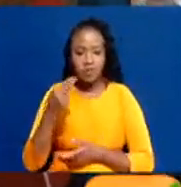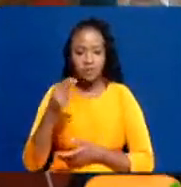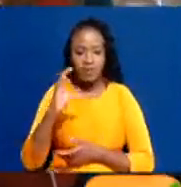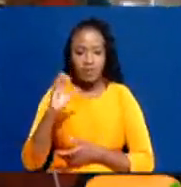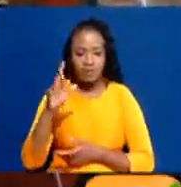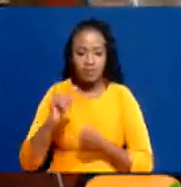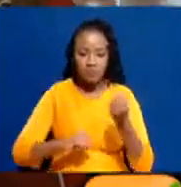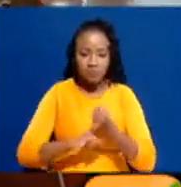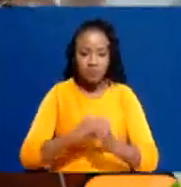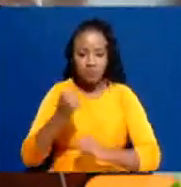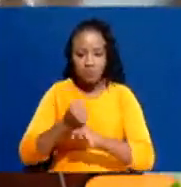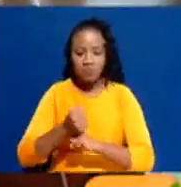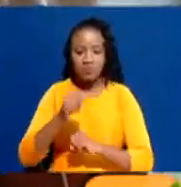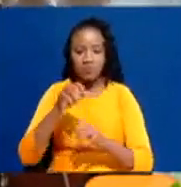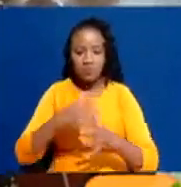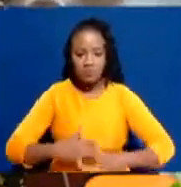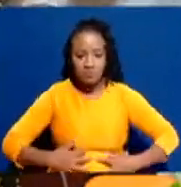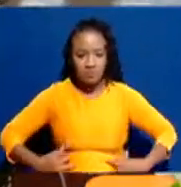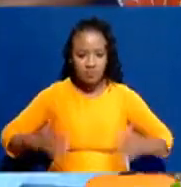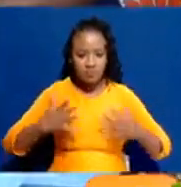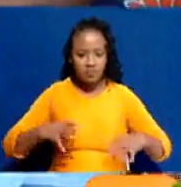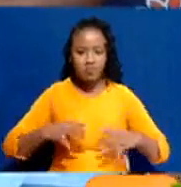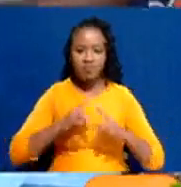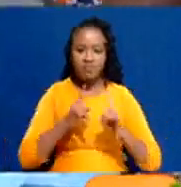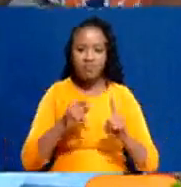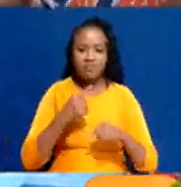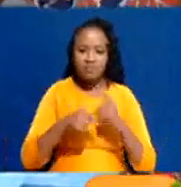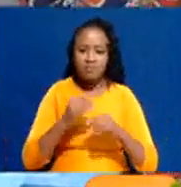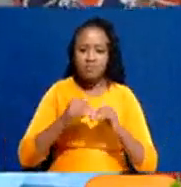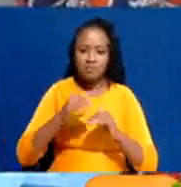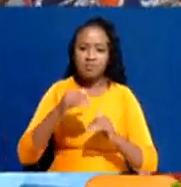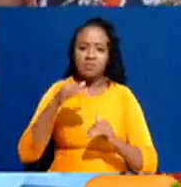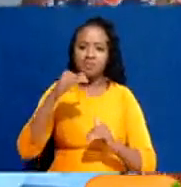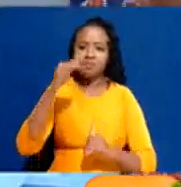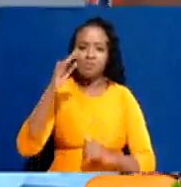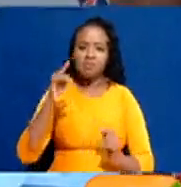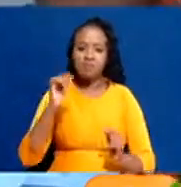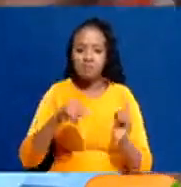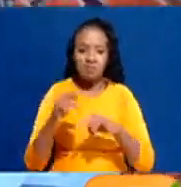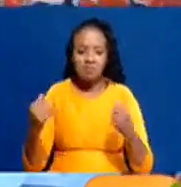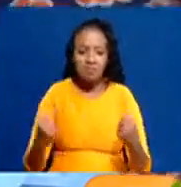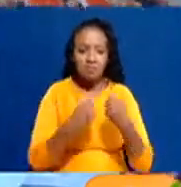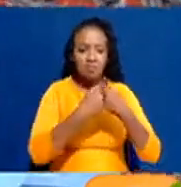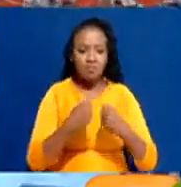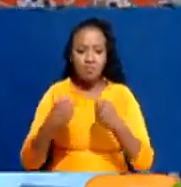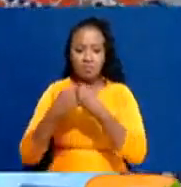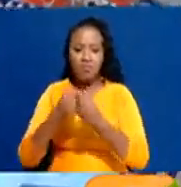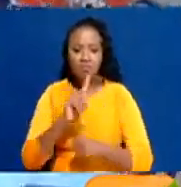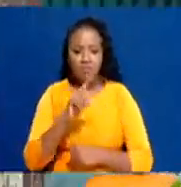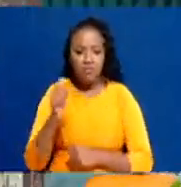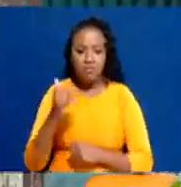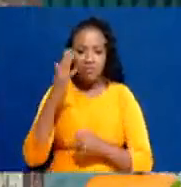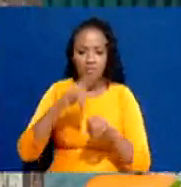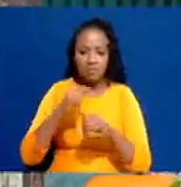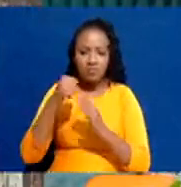of the refugees, the numbers were simply too high, often pitting the refugees against each other in the constant scramble